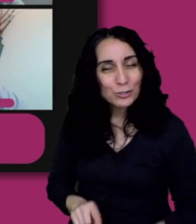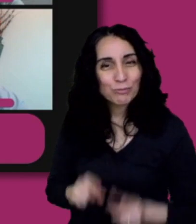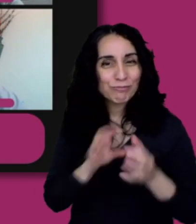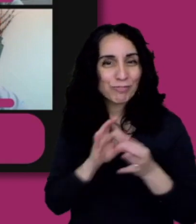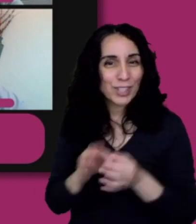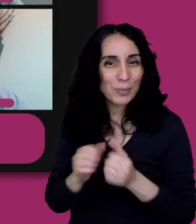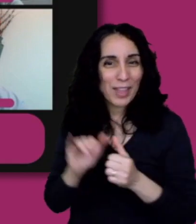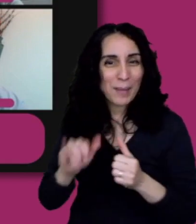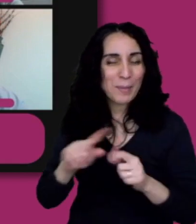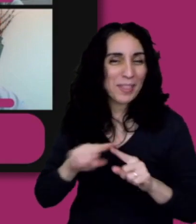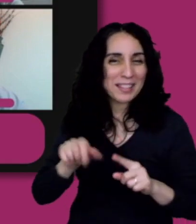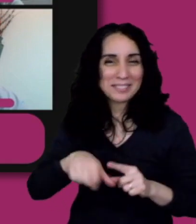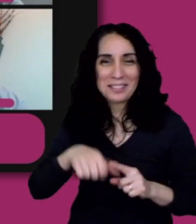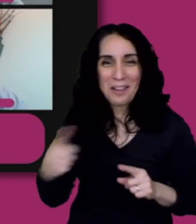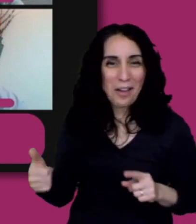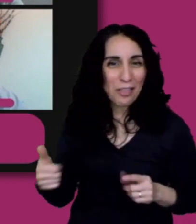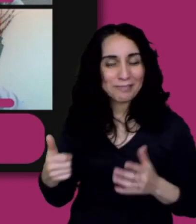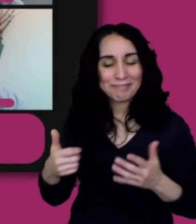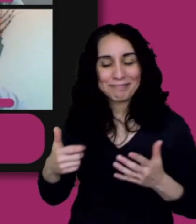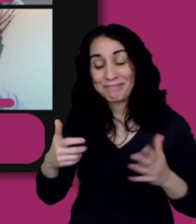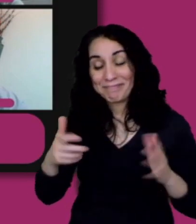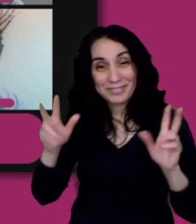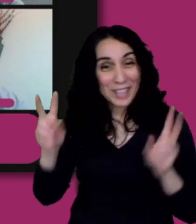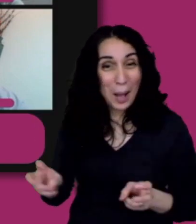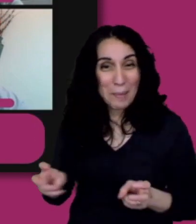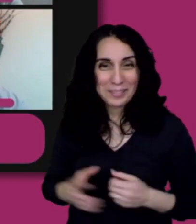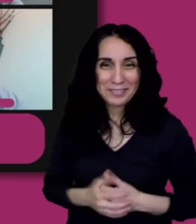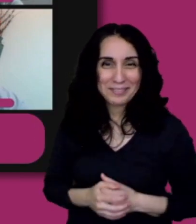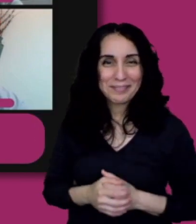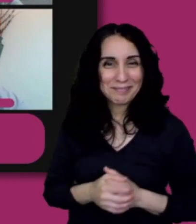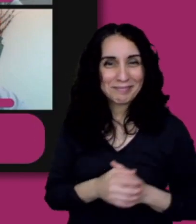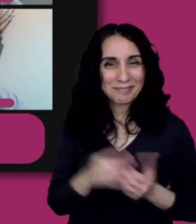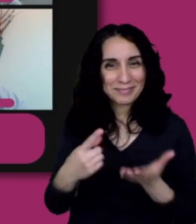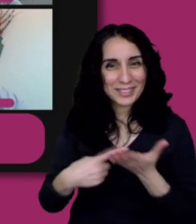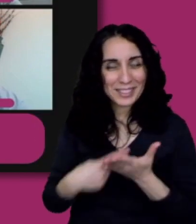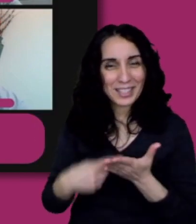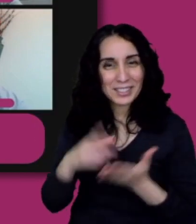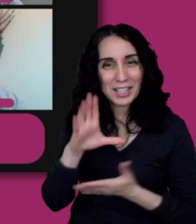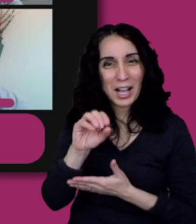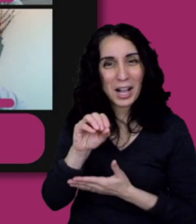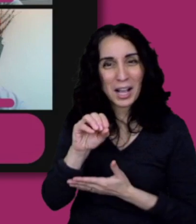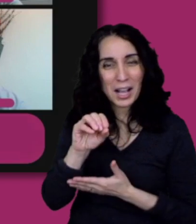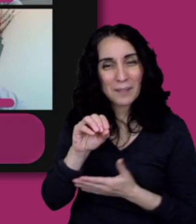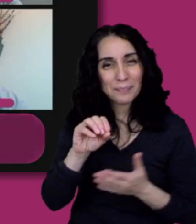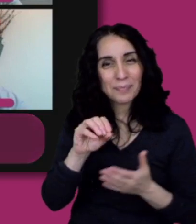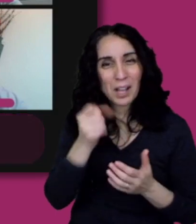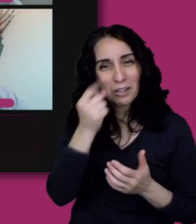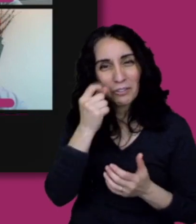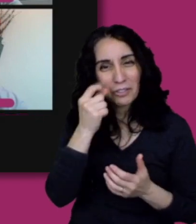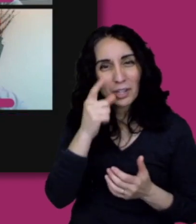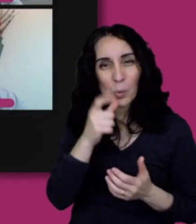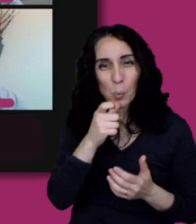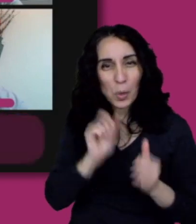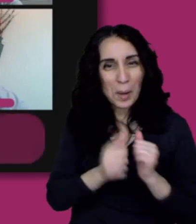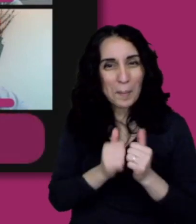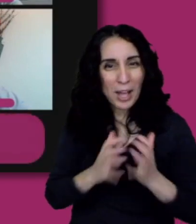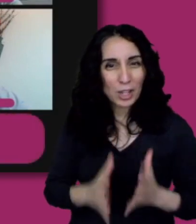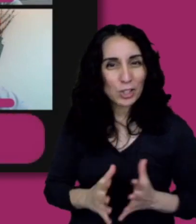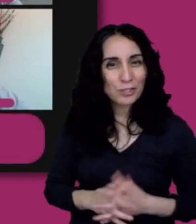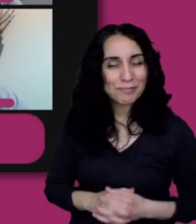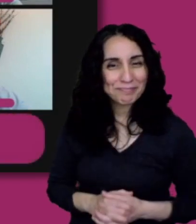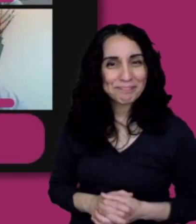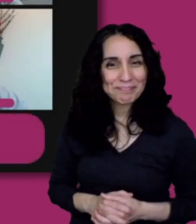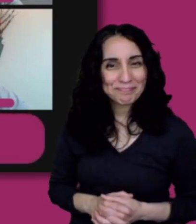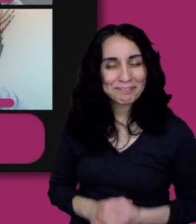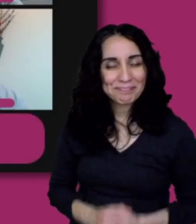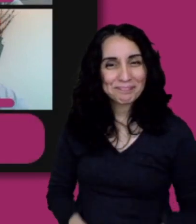to answer as many questions related to that, but that's a whole another topic when you start really getting into understanding